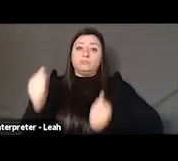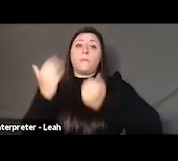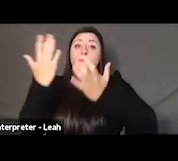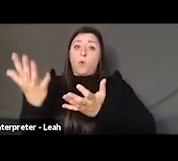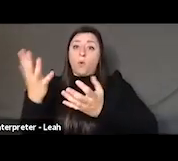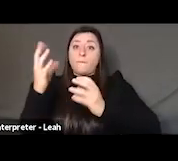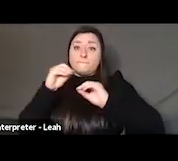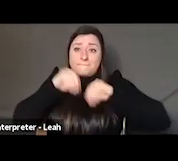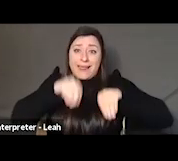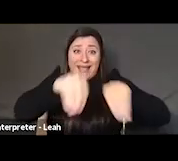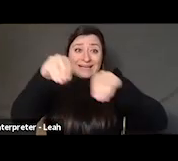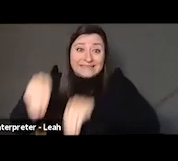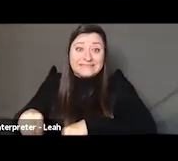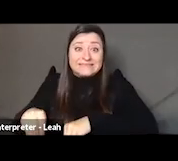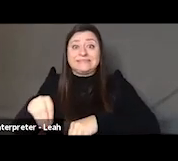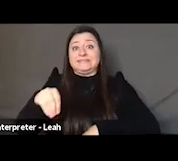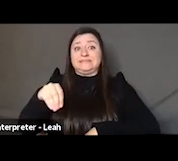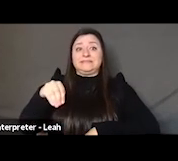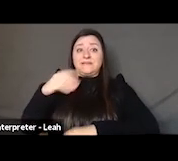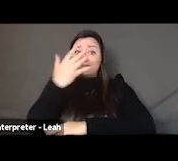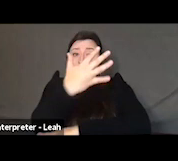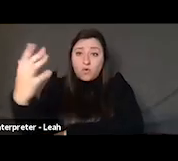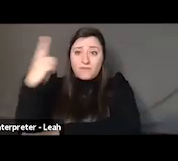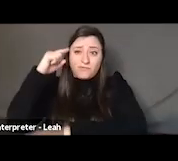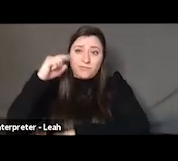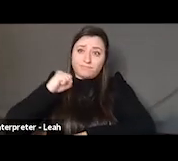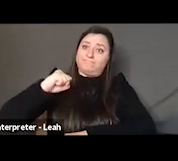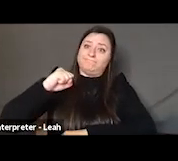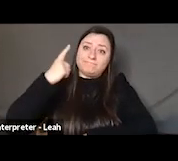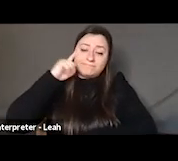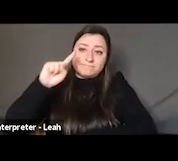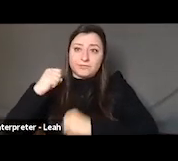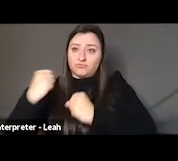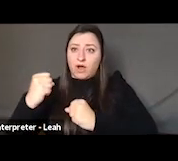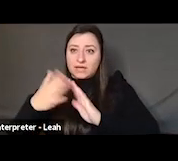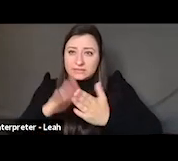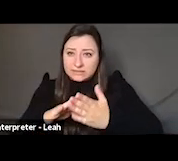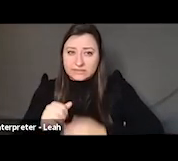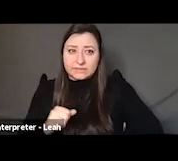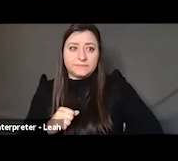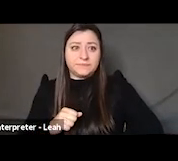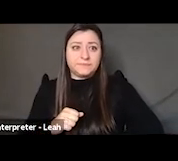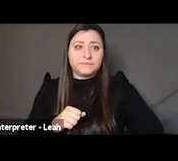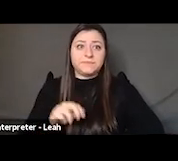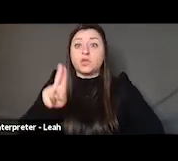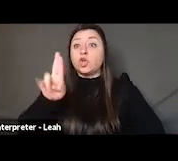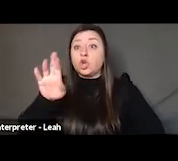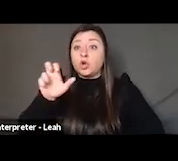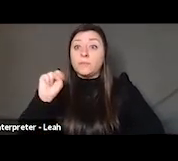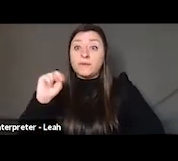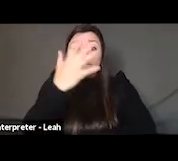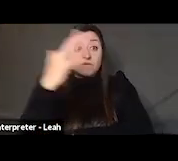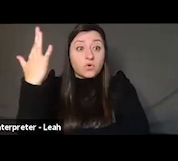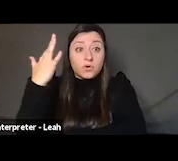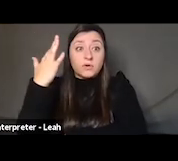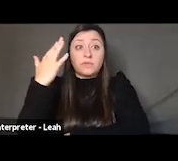cities. Because forests, urban forests, help us in fighting the climate crisis, in filtering